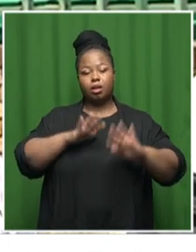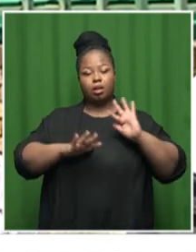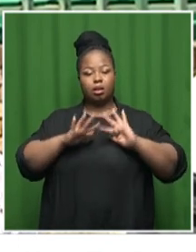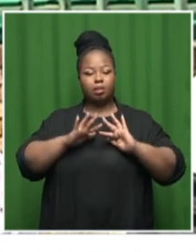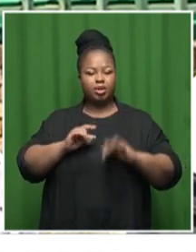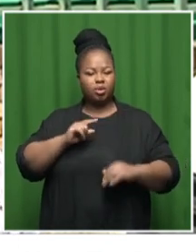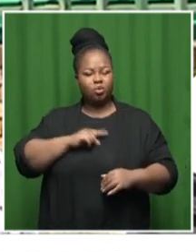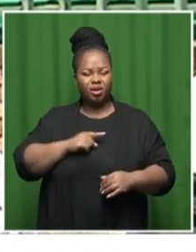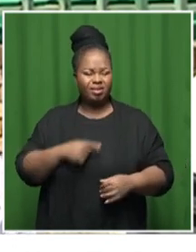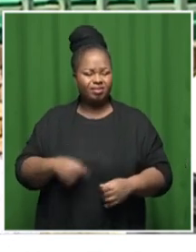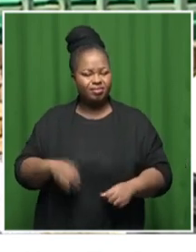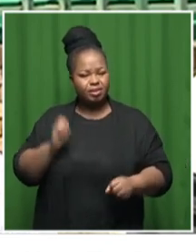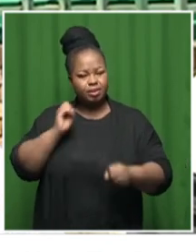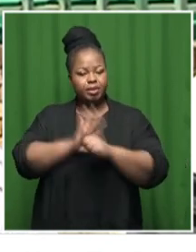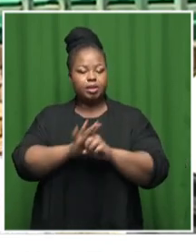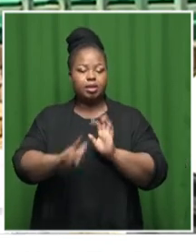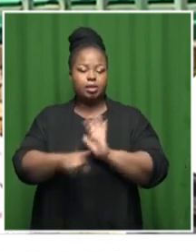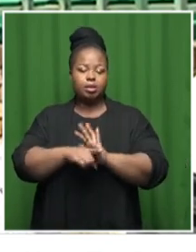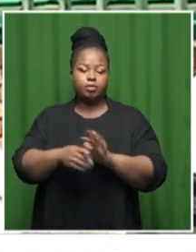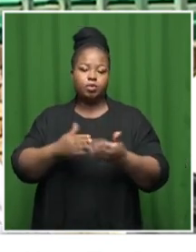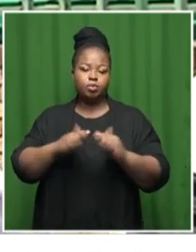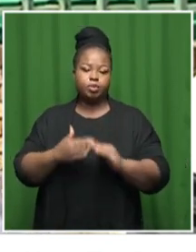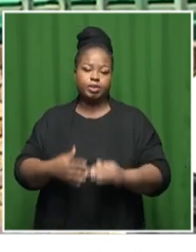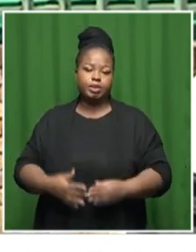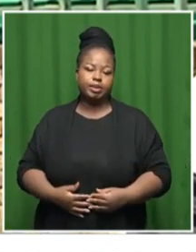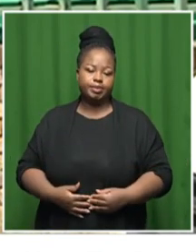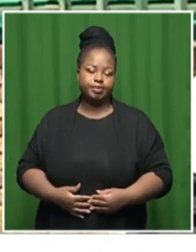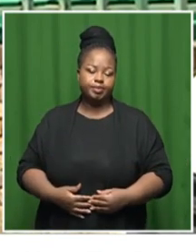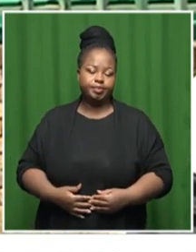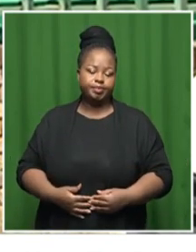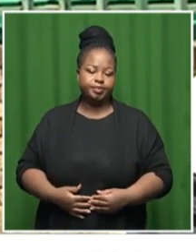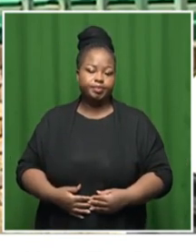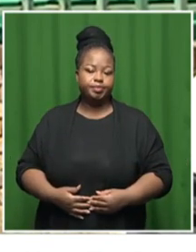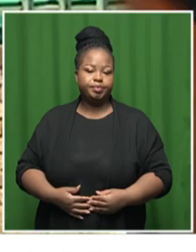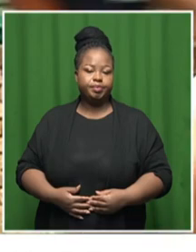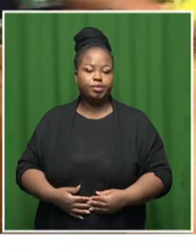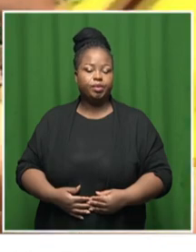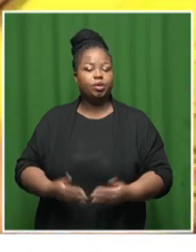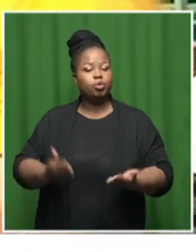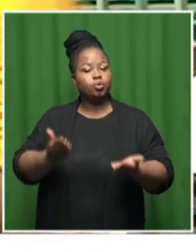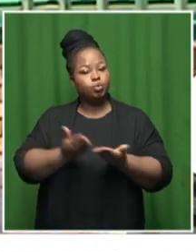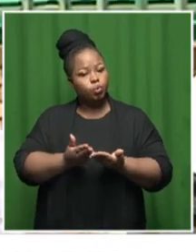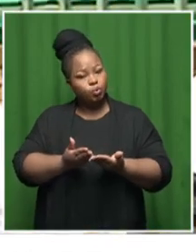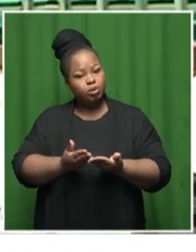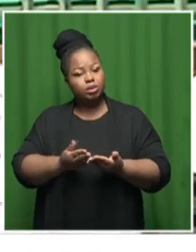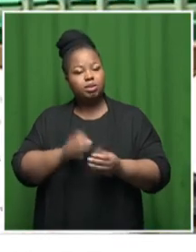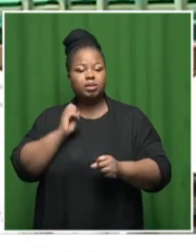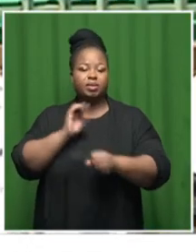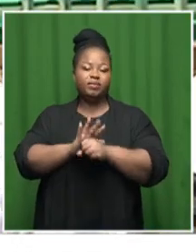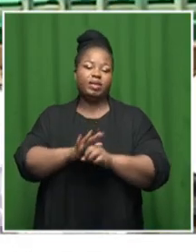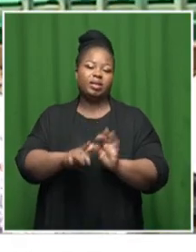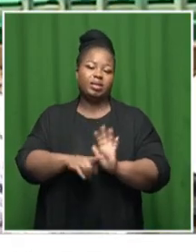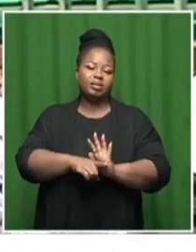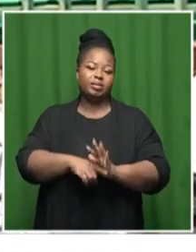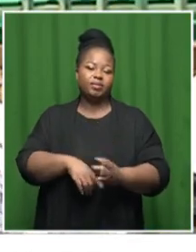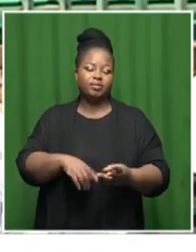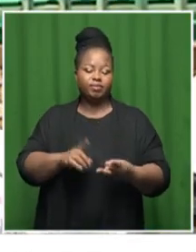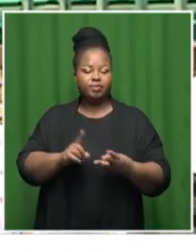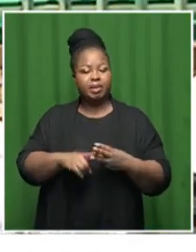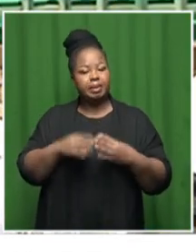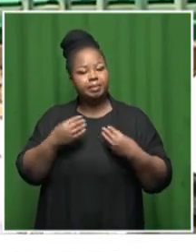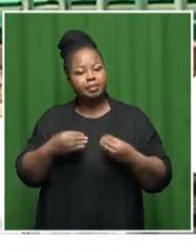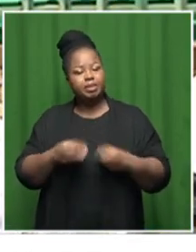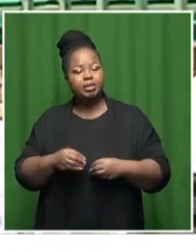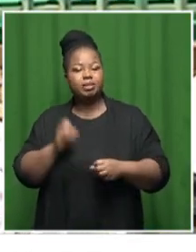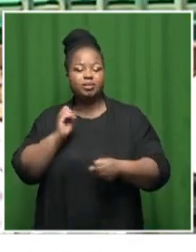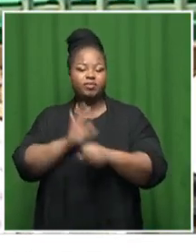a detrimental effect on the community per se. It has an effect on the schools within the community. It has an effect on the